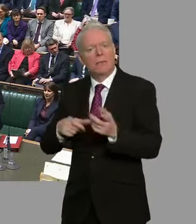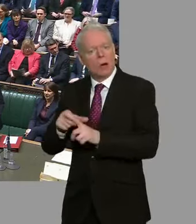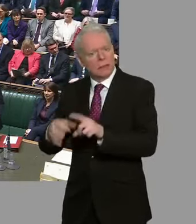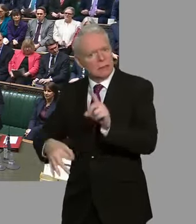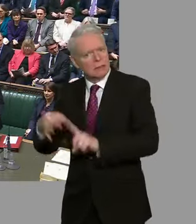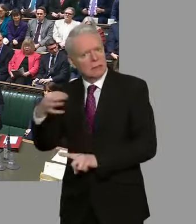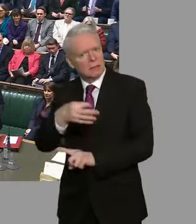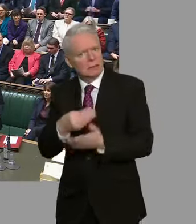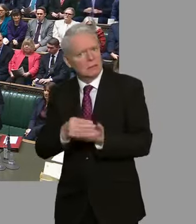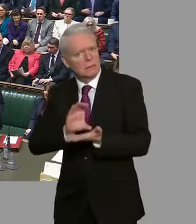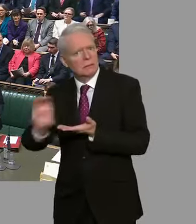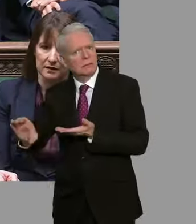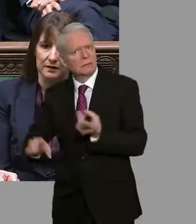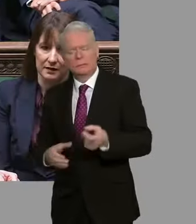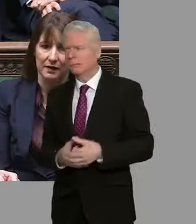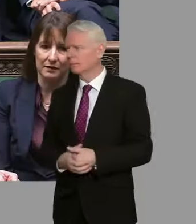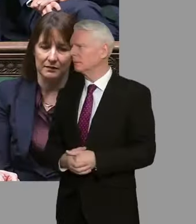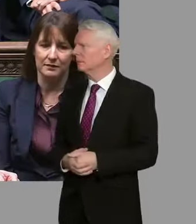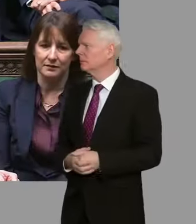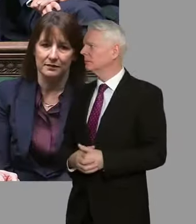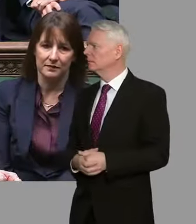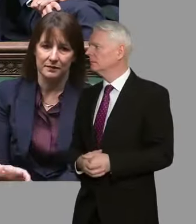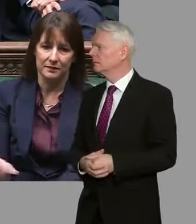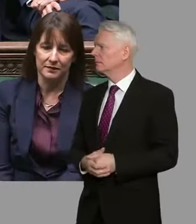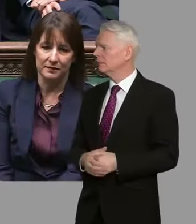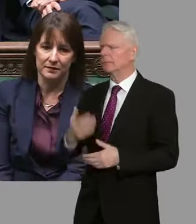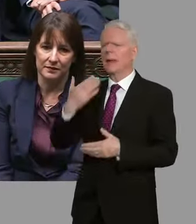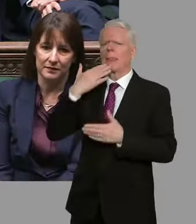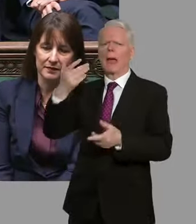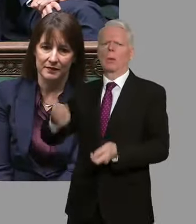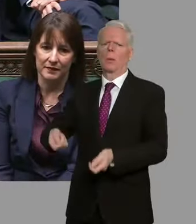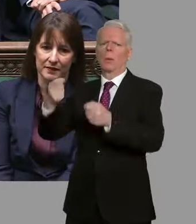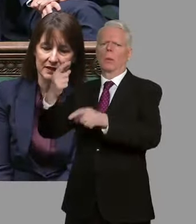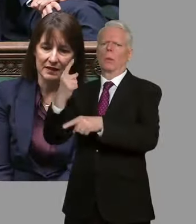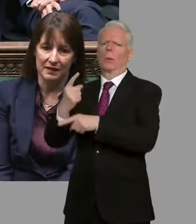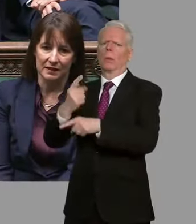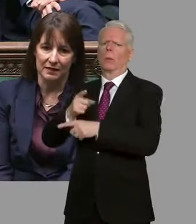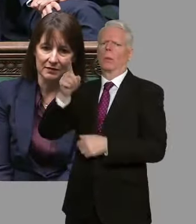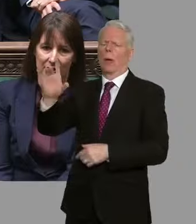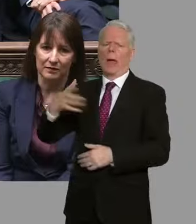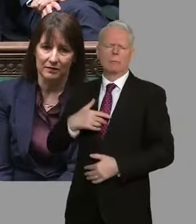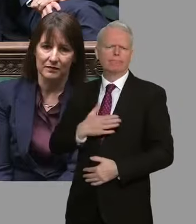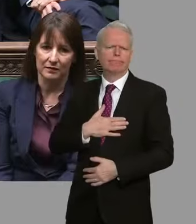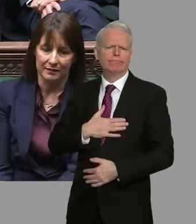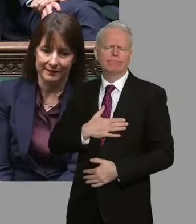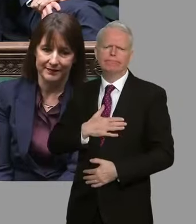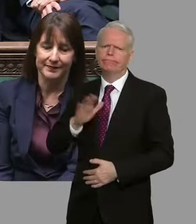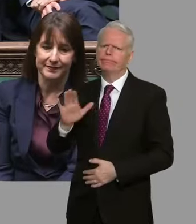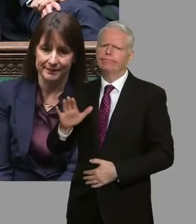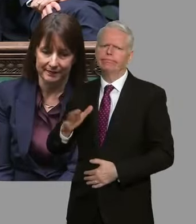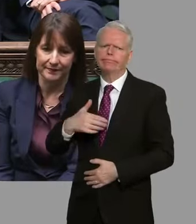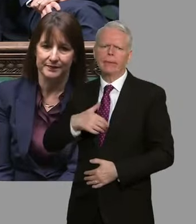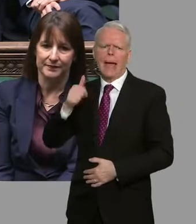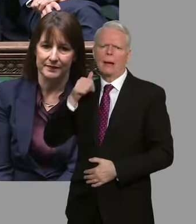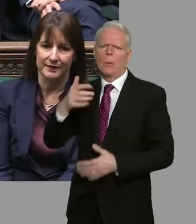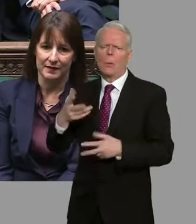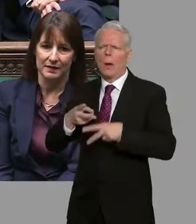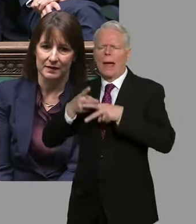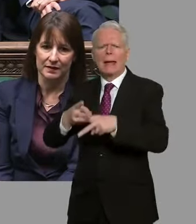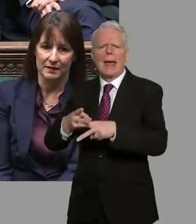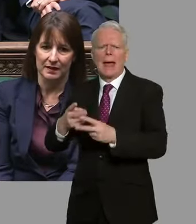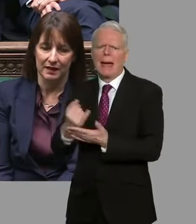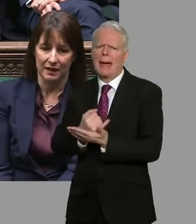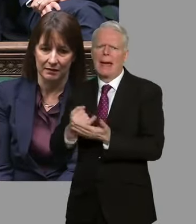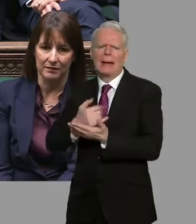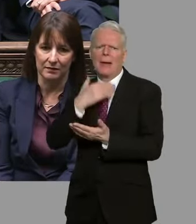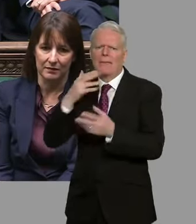the NHS in a critical condition, but you can't deliver growth with record waiting lists, 2.8